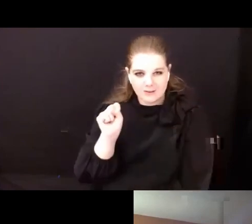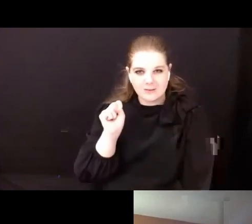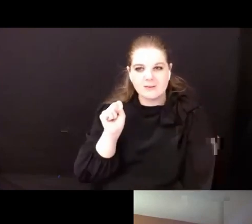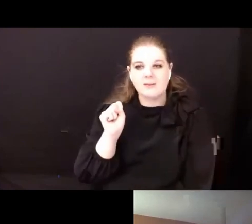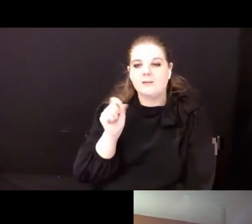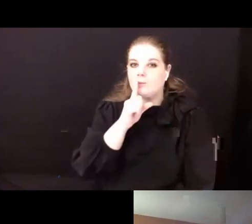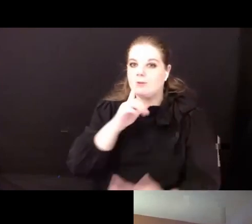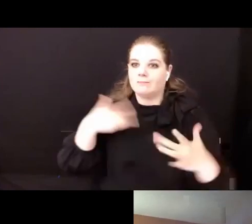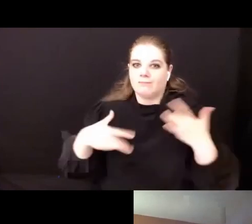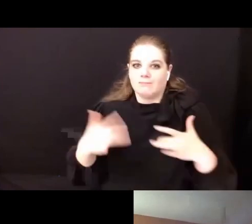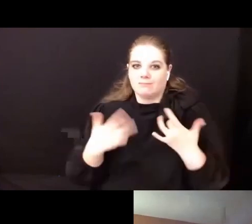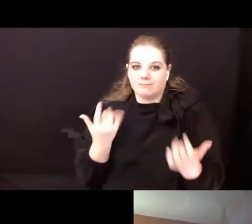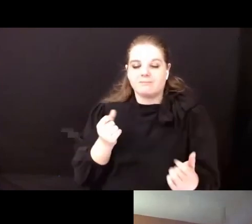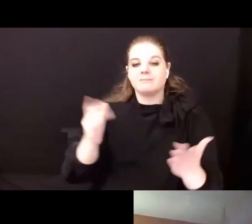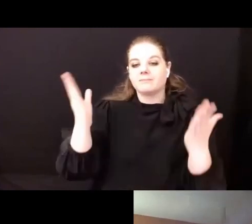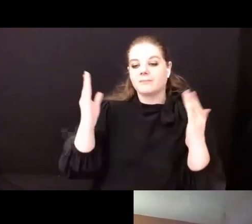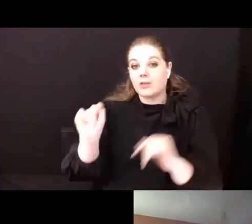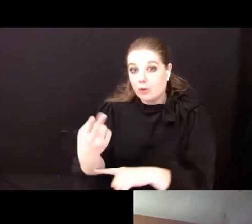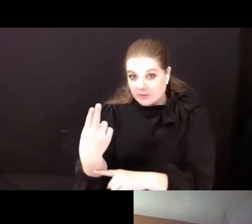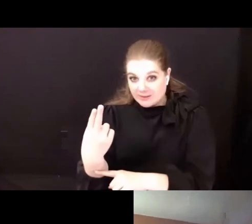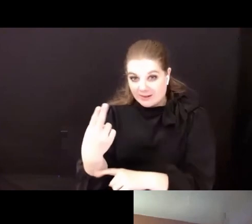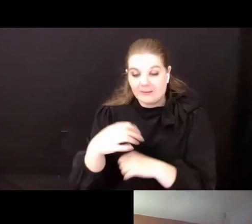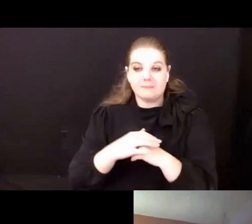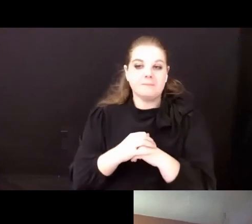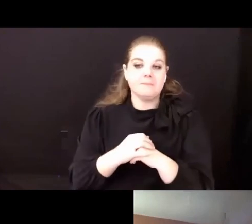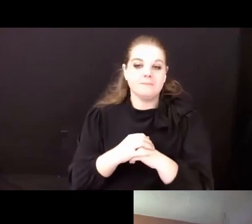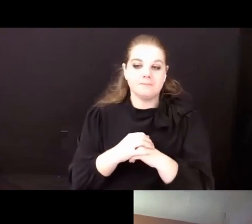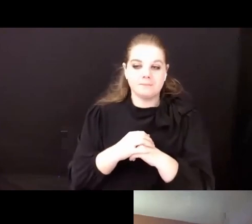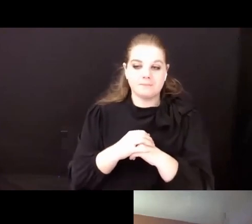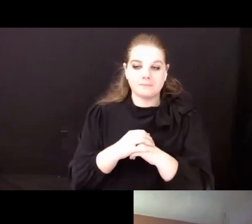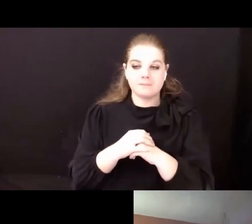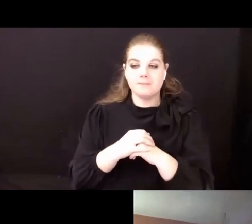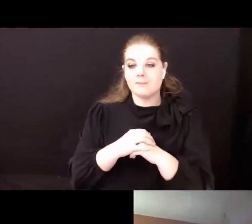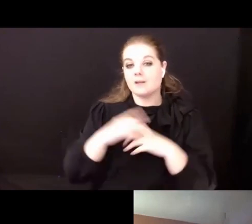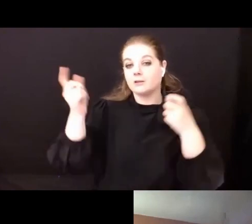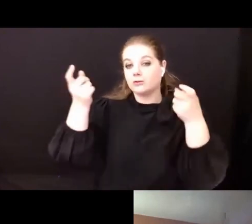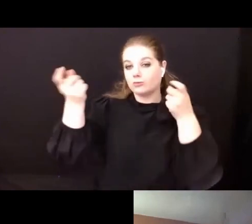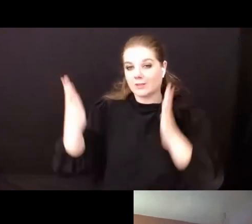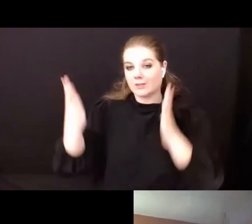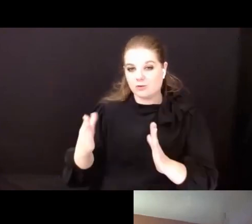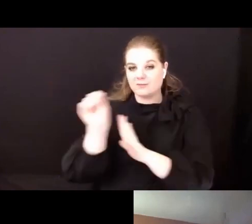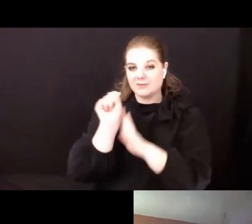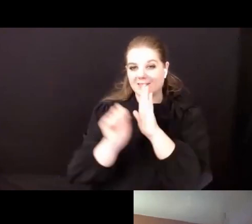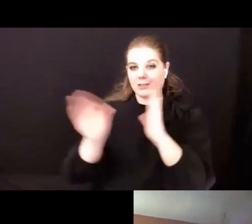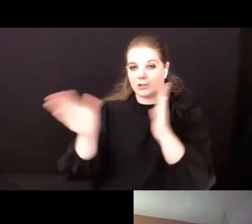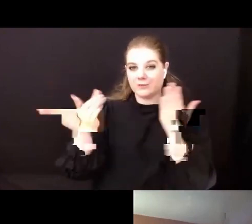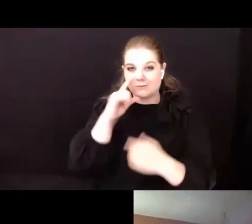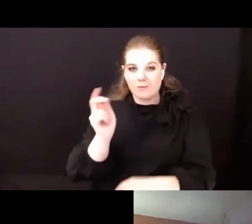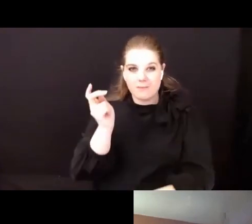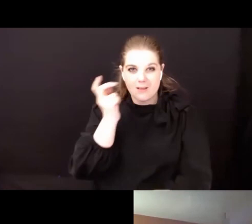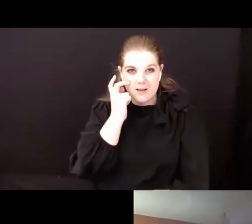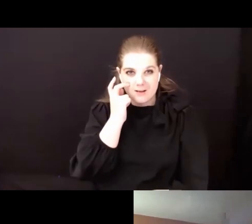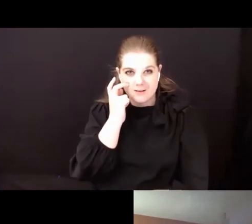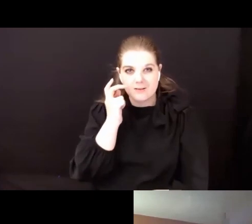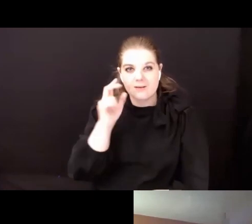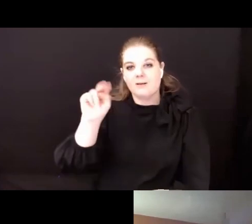about that. On Thursday, though, we have the Director of State Services for the Blind, Natasha